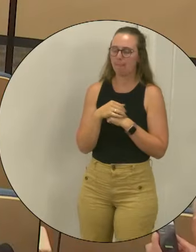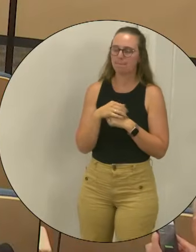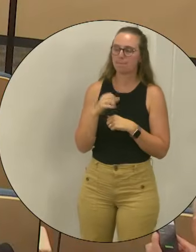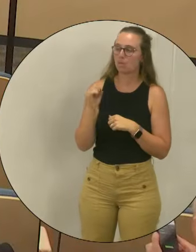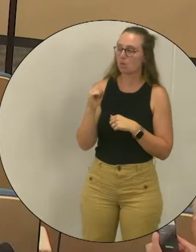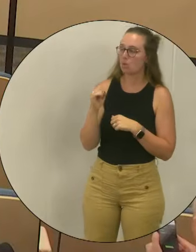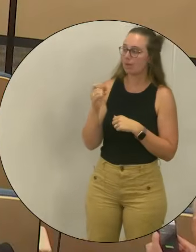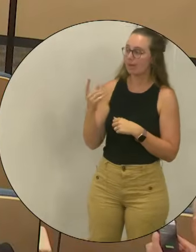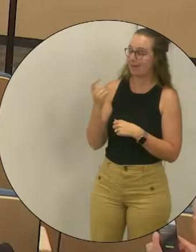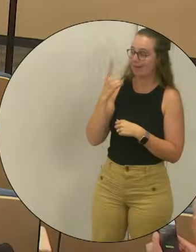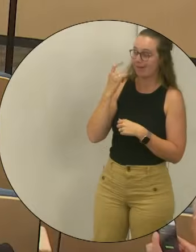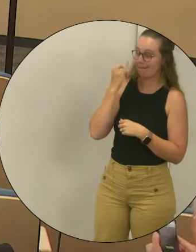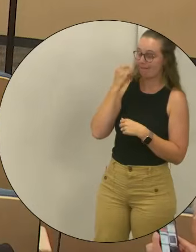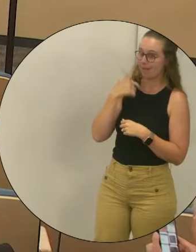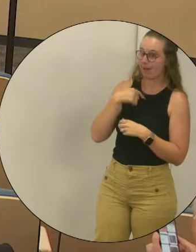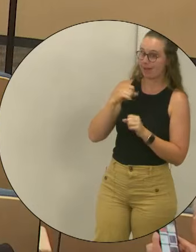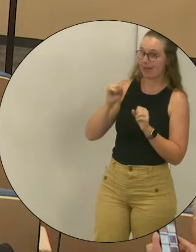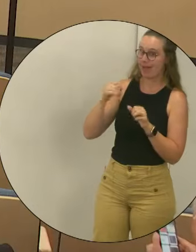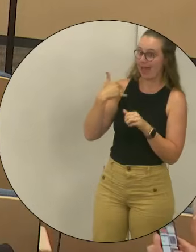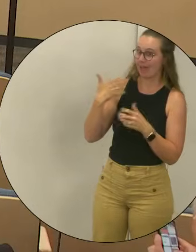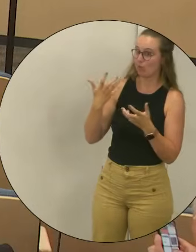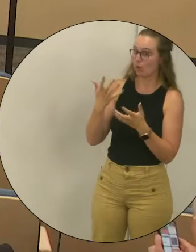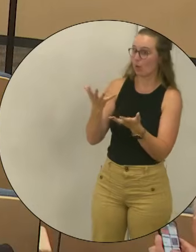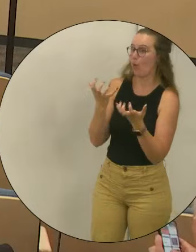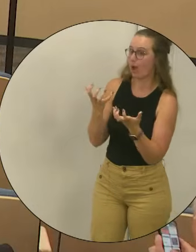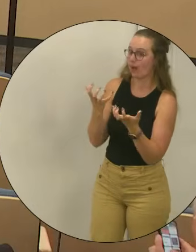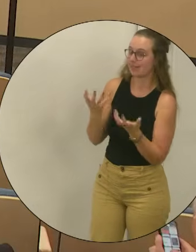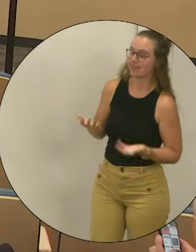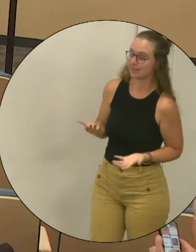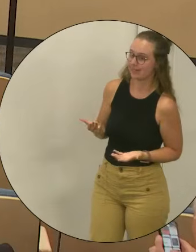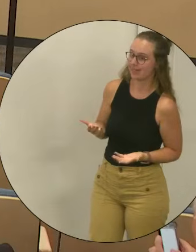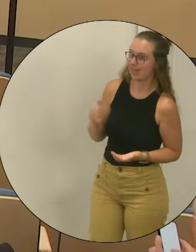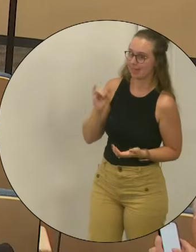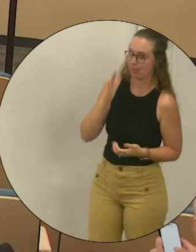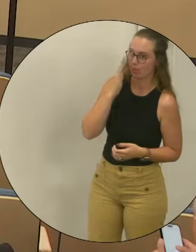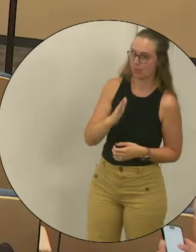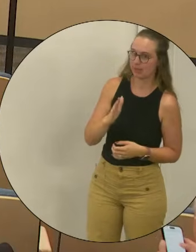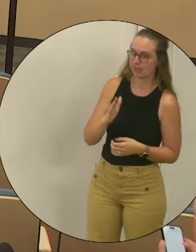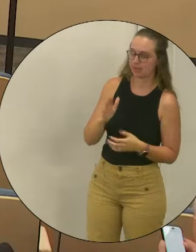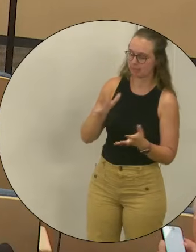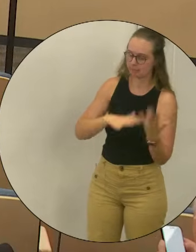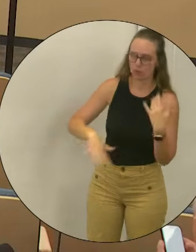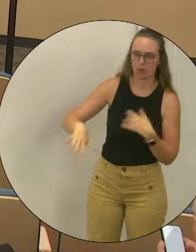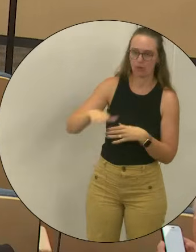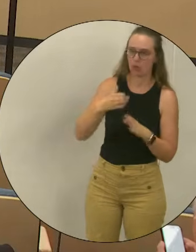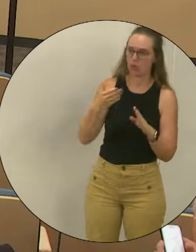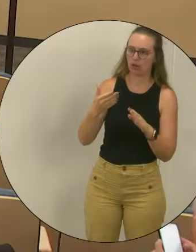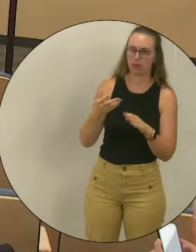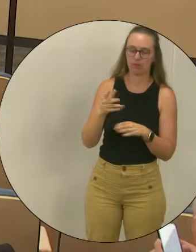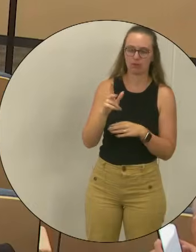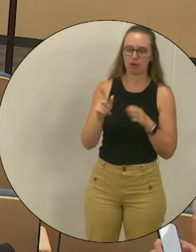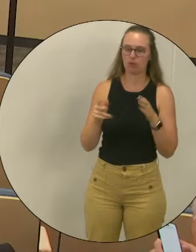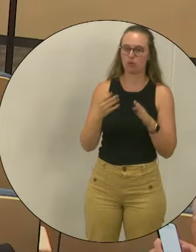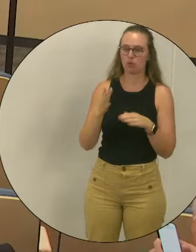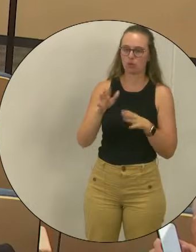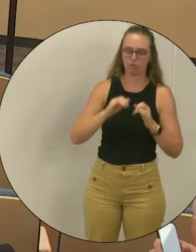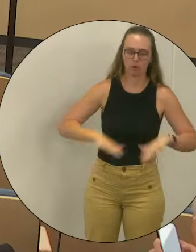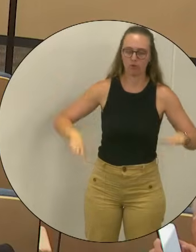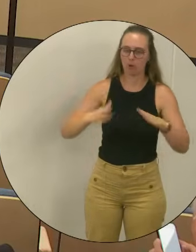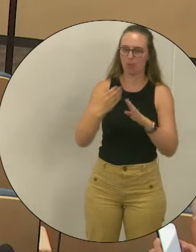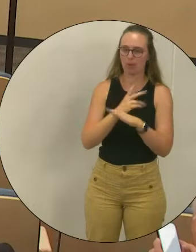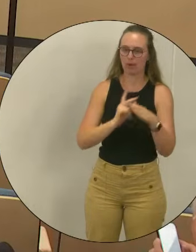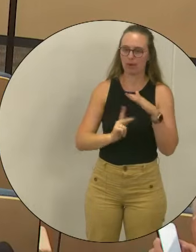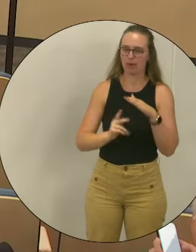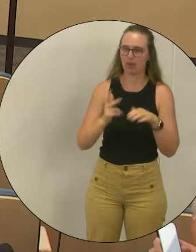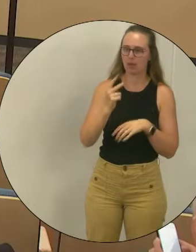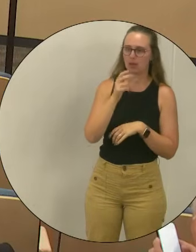So if you're asking me if I could have what I want, Yeah. that would be universal pre-K for 3 and 4-year-olds. You